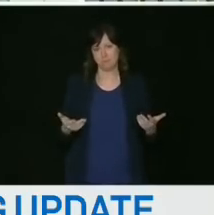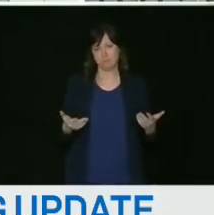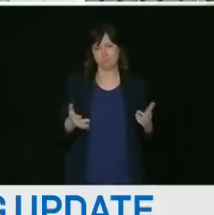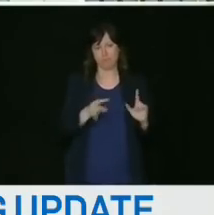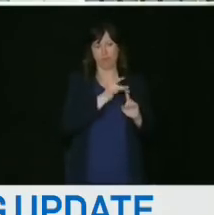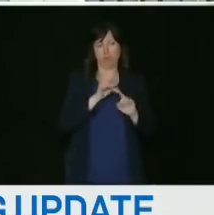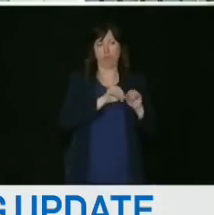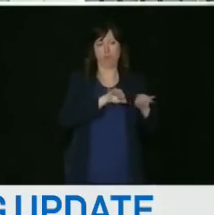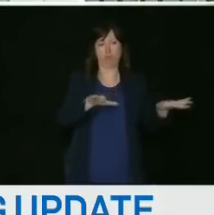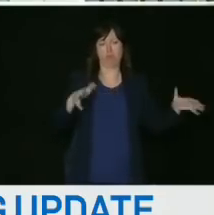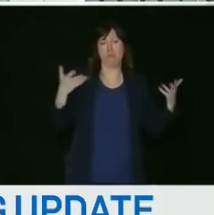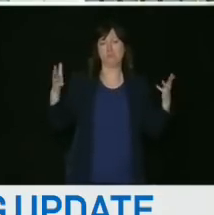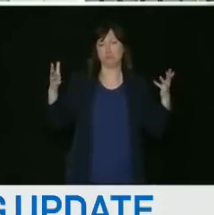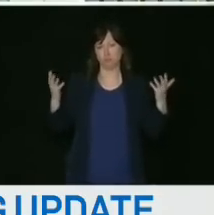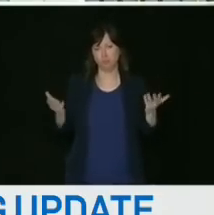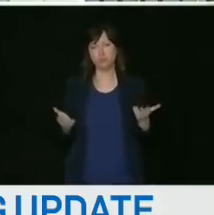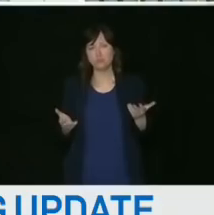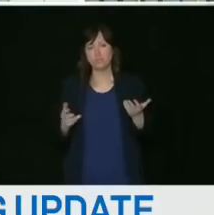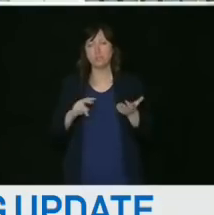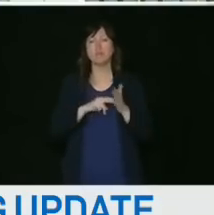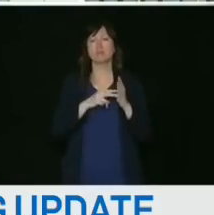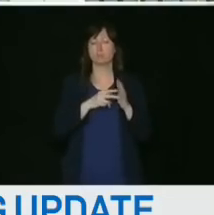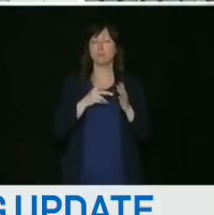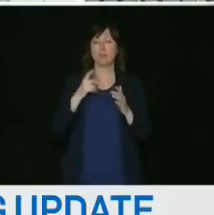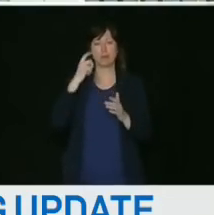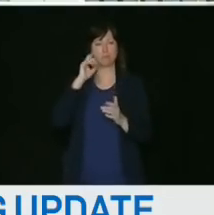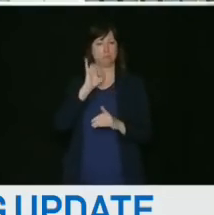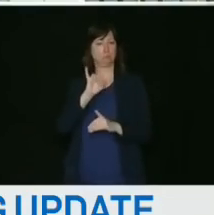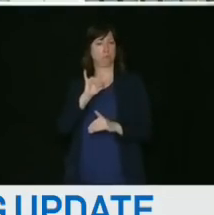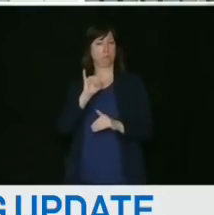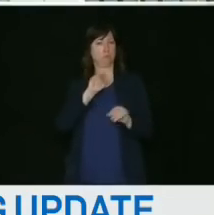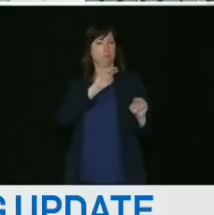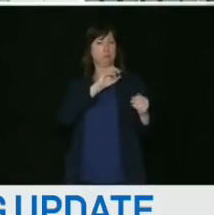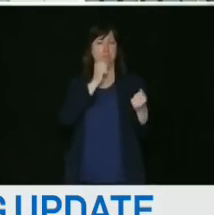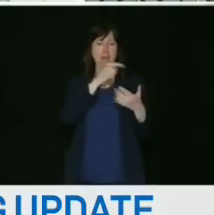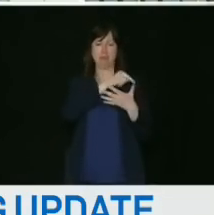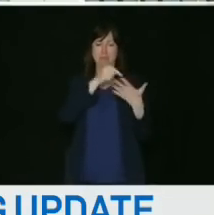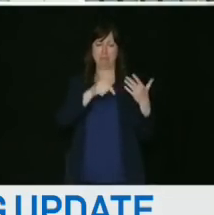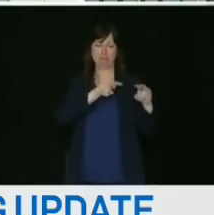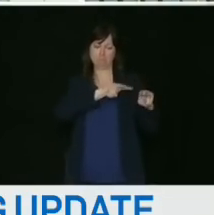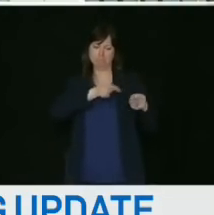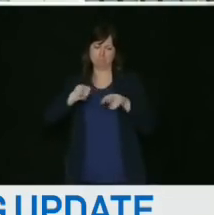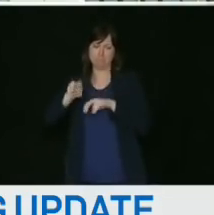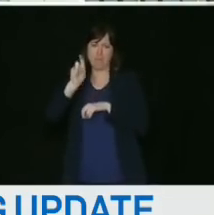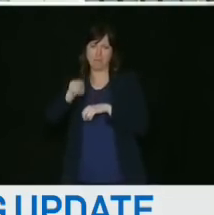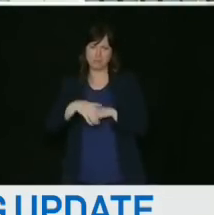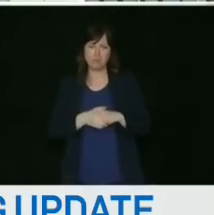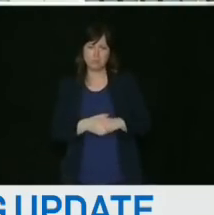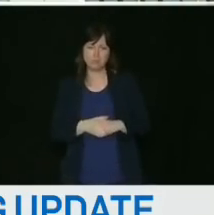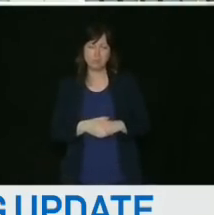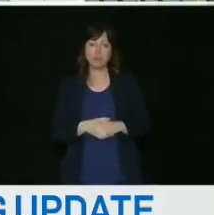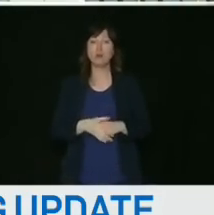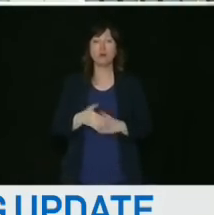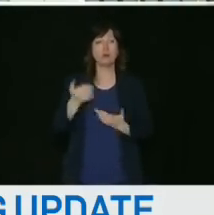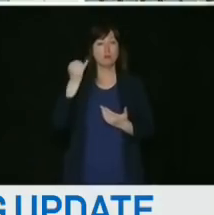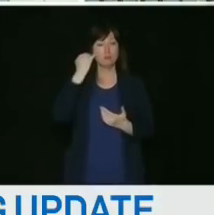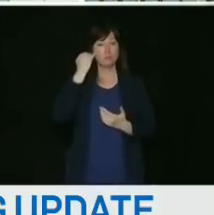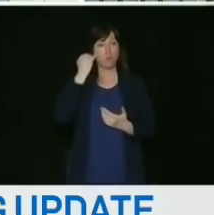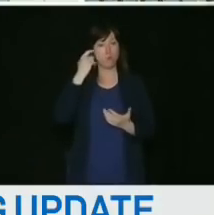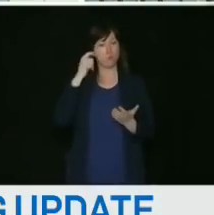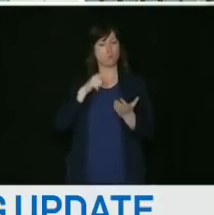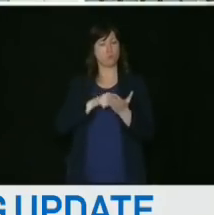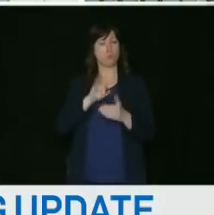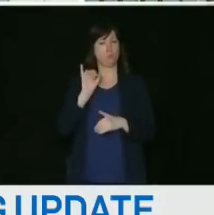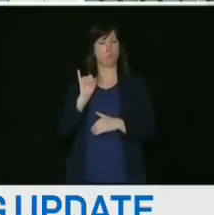aware of other signs that the infection rate is increasing. So if we also see that the number